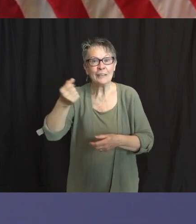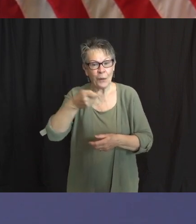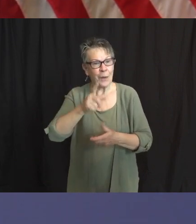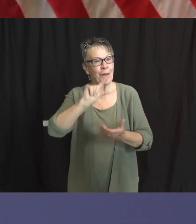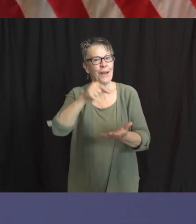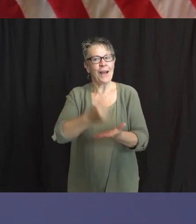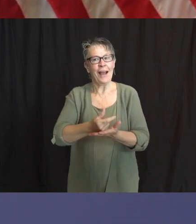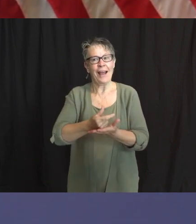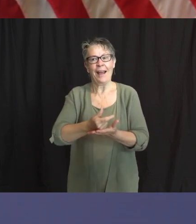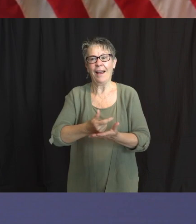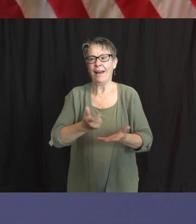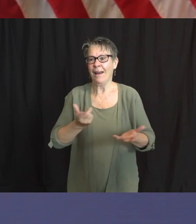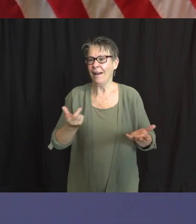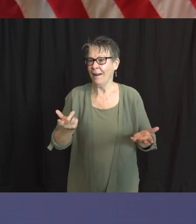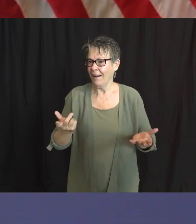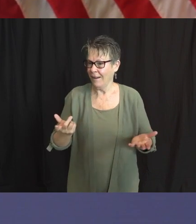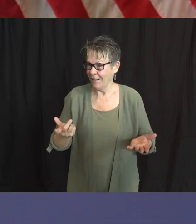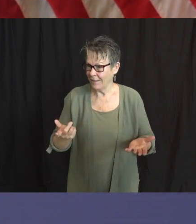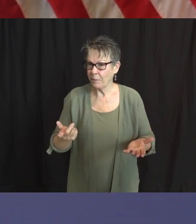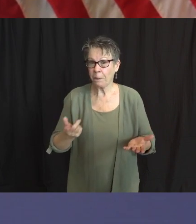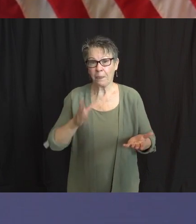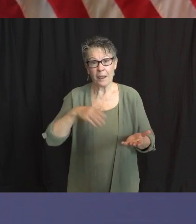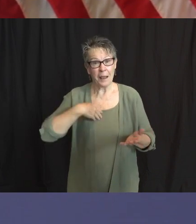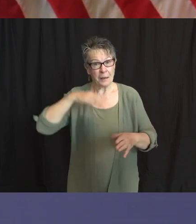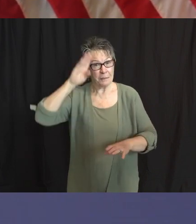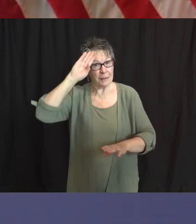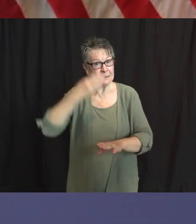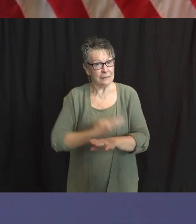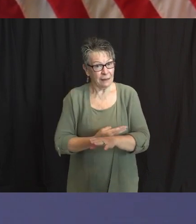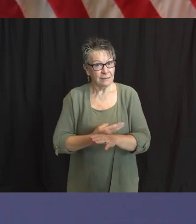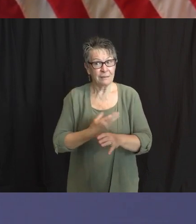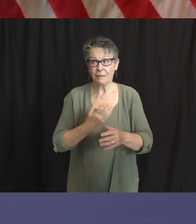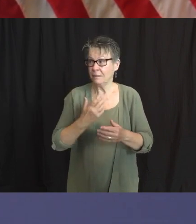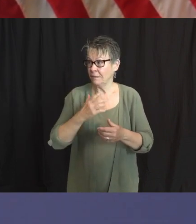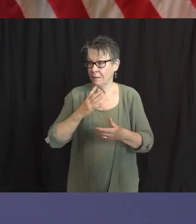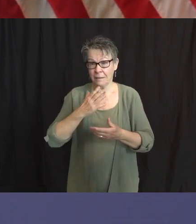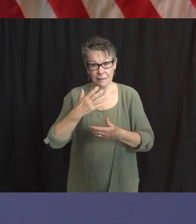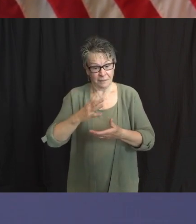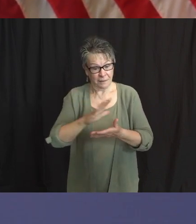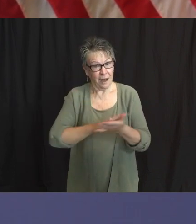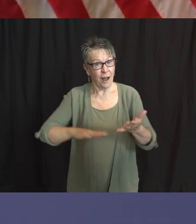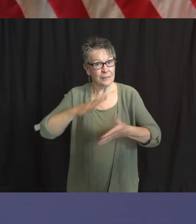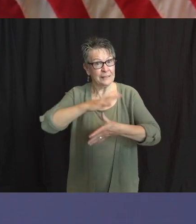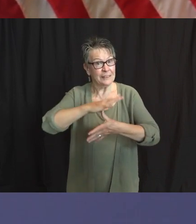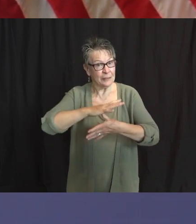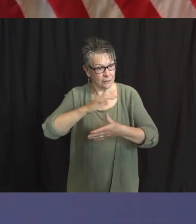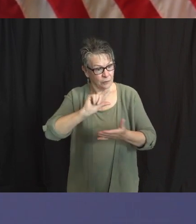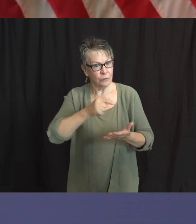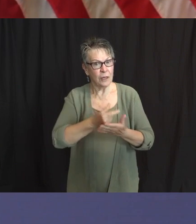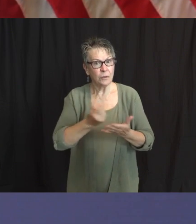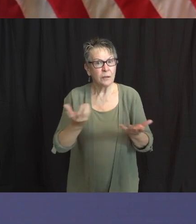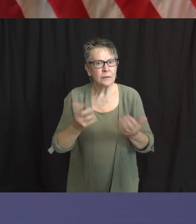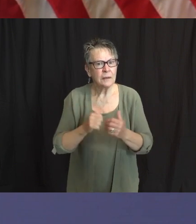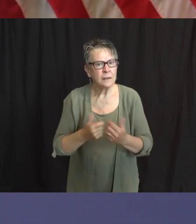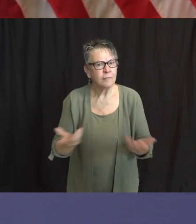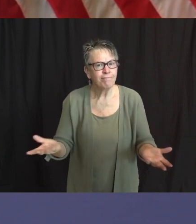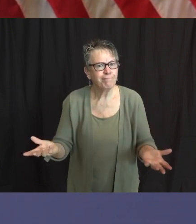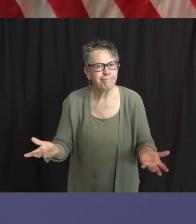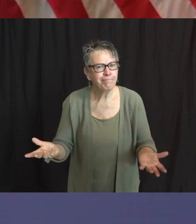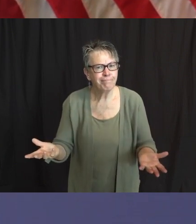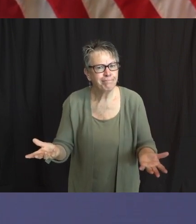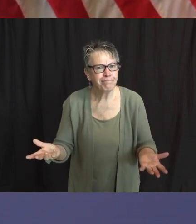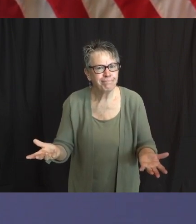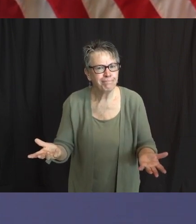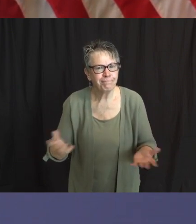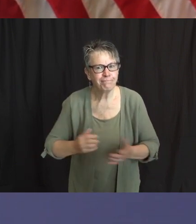work. I hope Mom is checking as we speak here. But this is a big deal, and I would want folks to